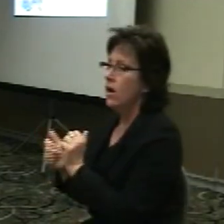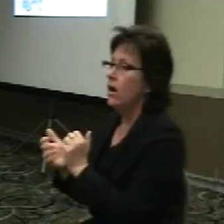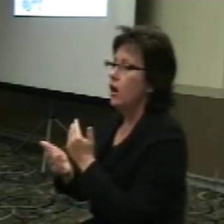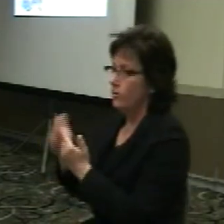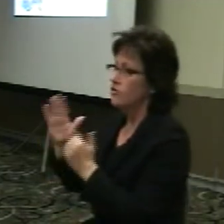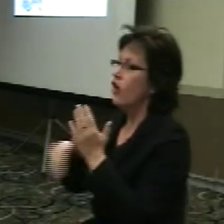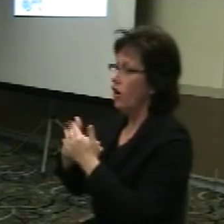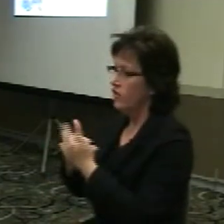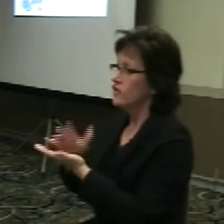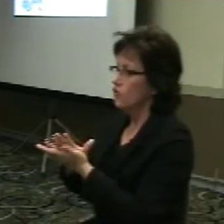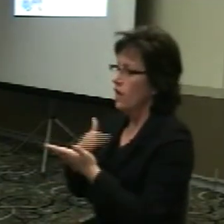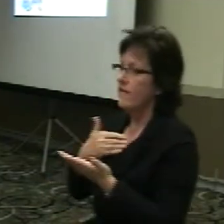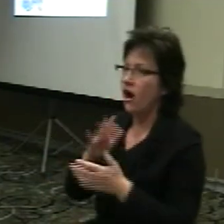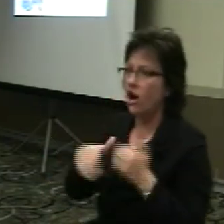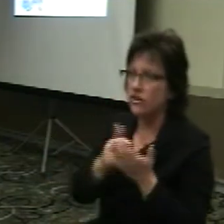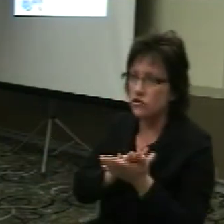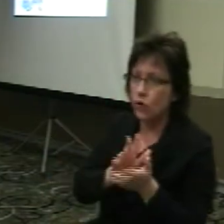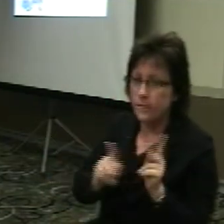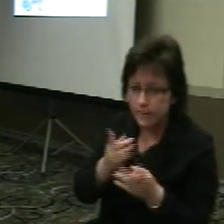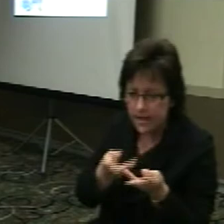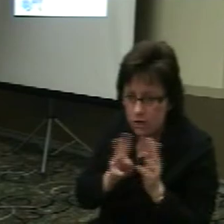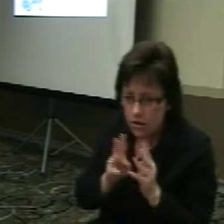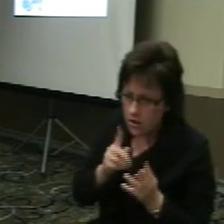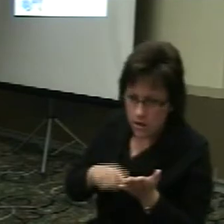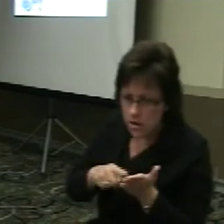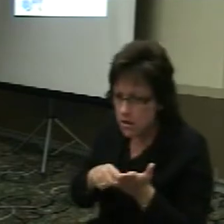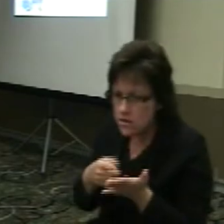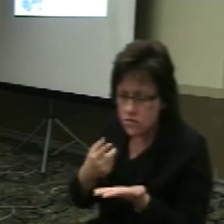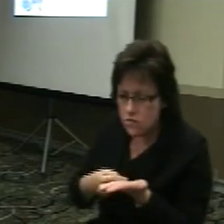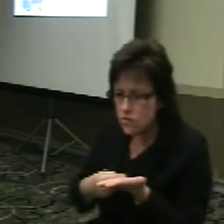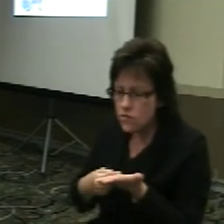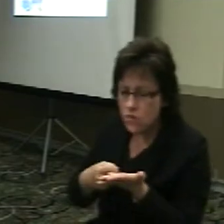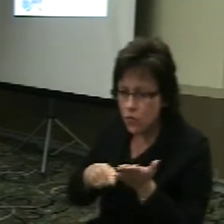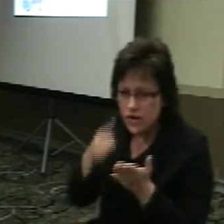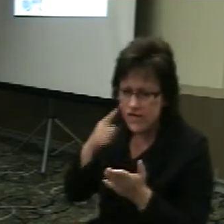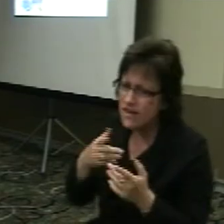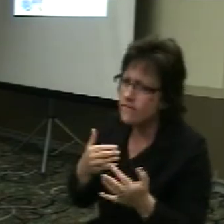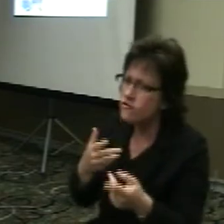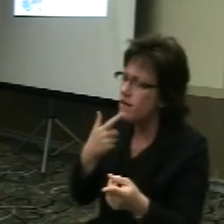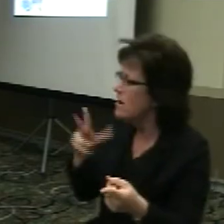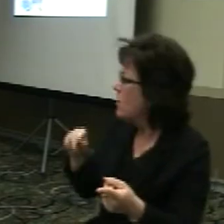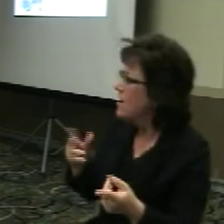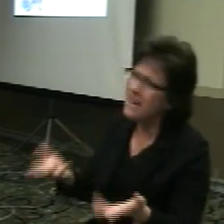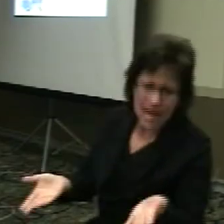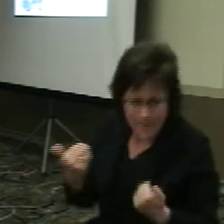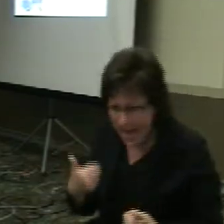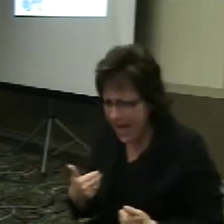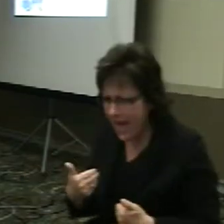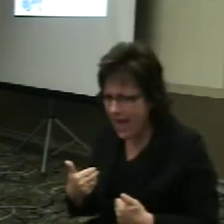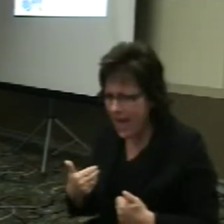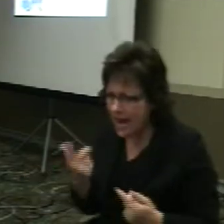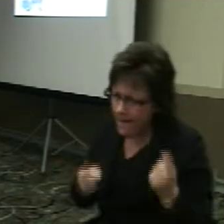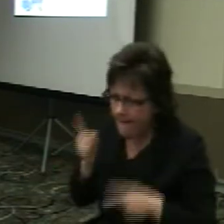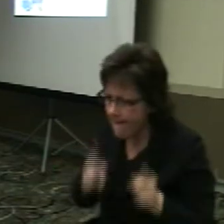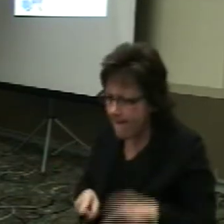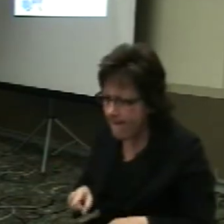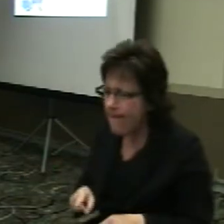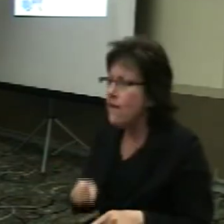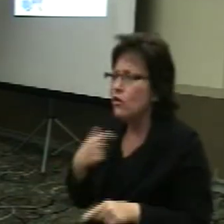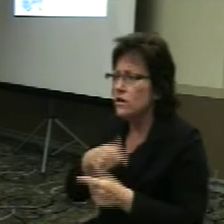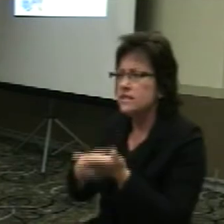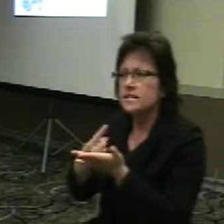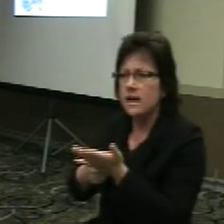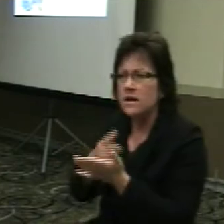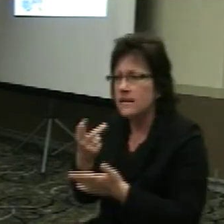that's where all of us school people get together and go, what do you think? Yeah? And if you say no, we're going to go, come on, let's think about this. And we will discuss